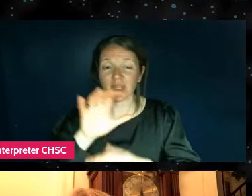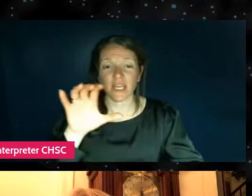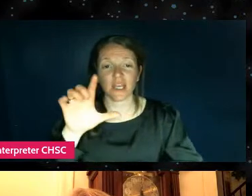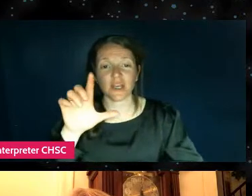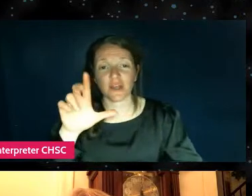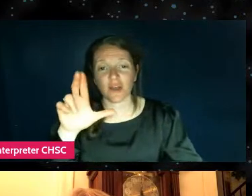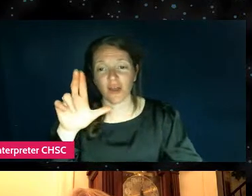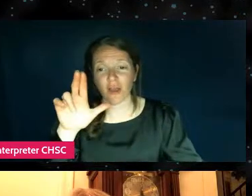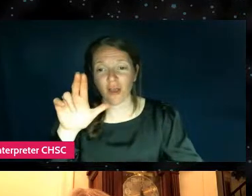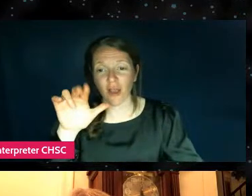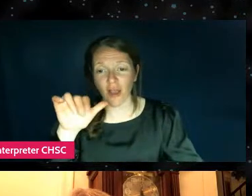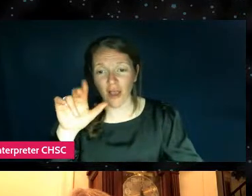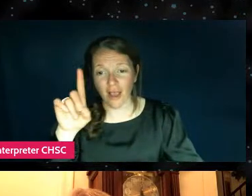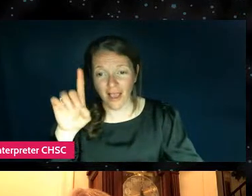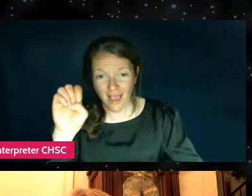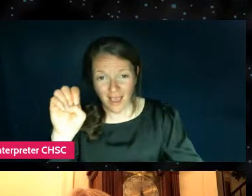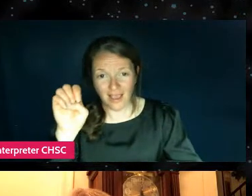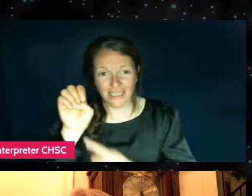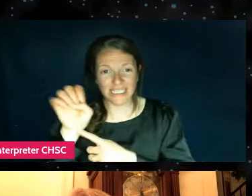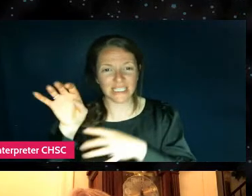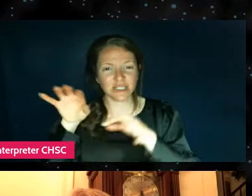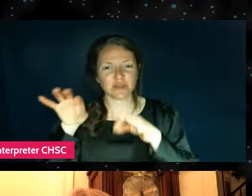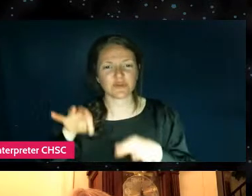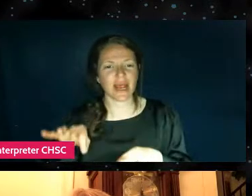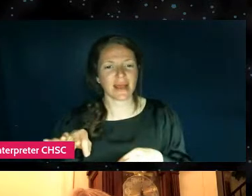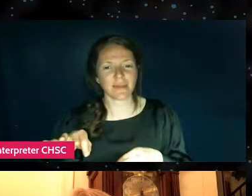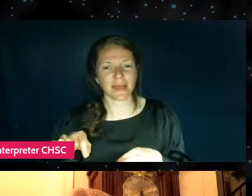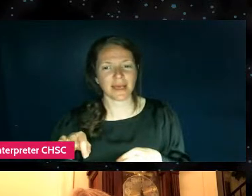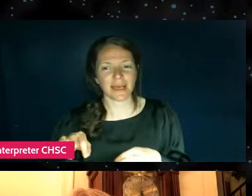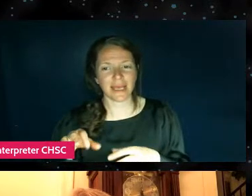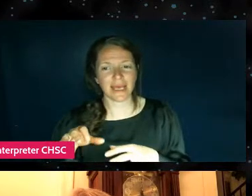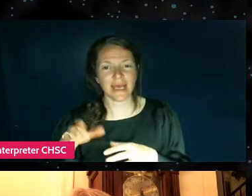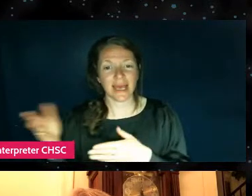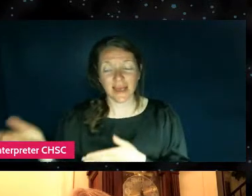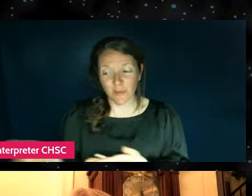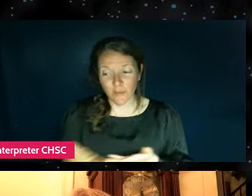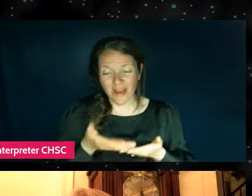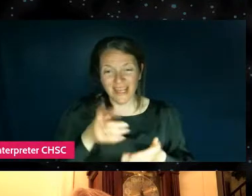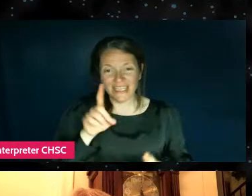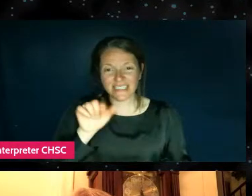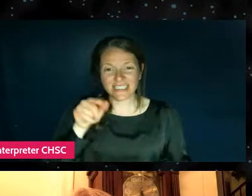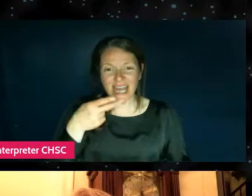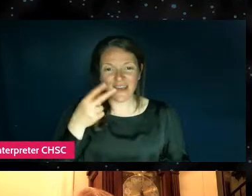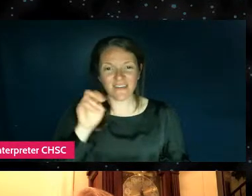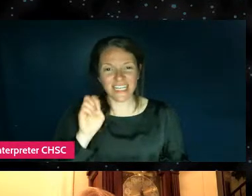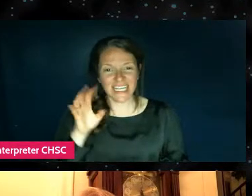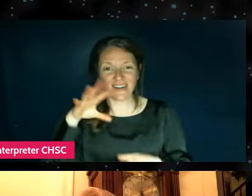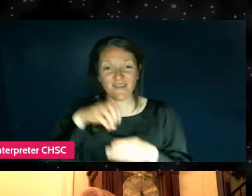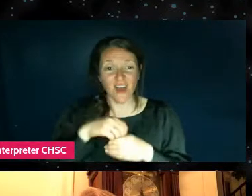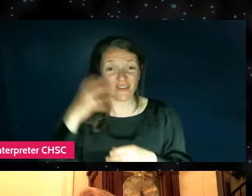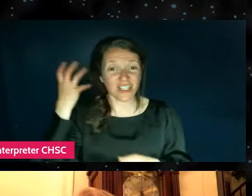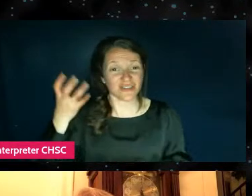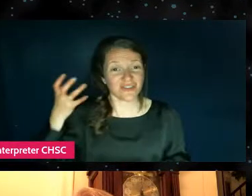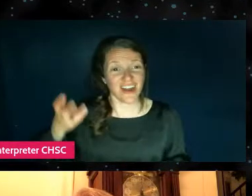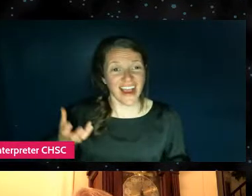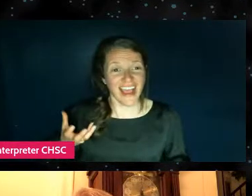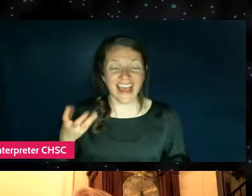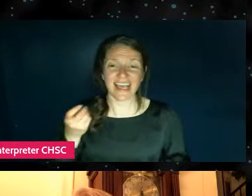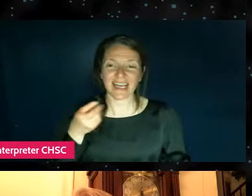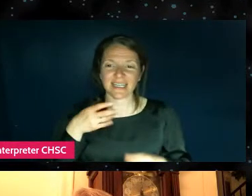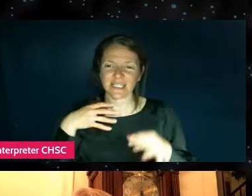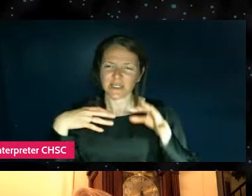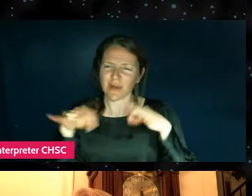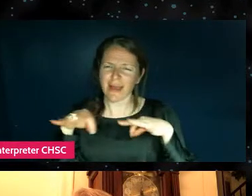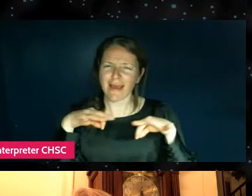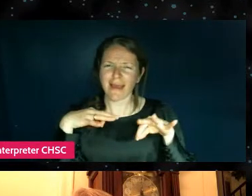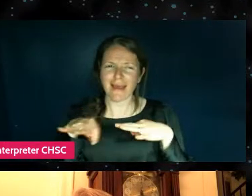you know, is describing getting Daphne into drag and describes it in this exquisite detail. And Jen and